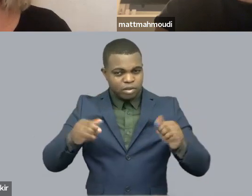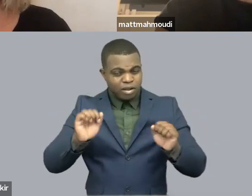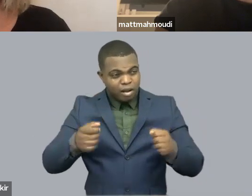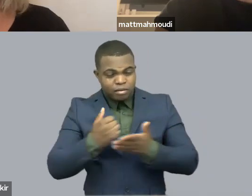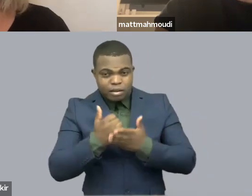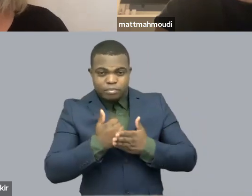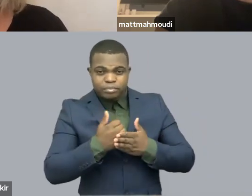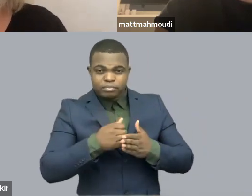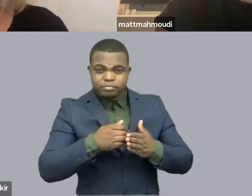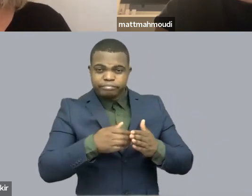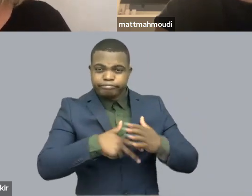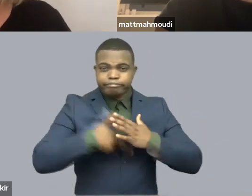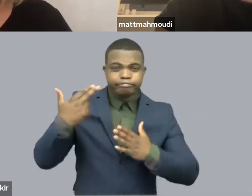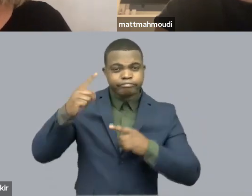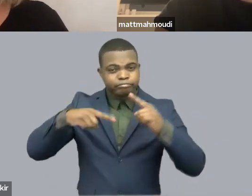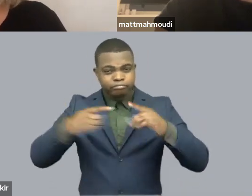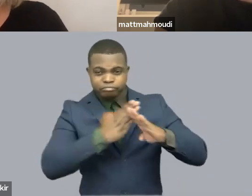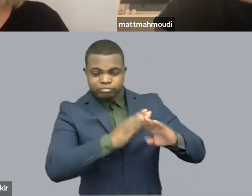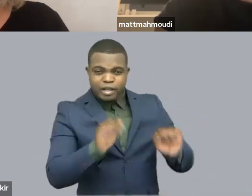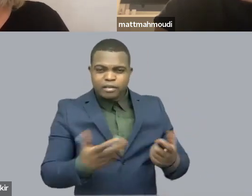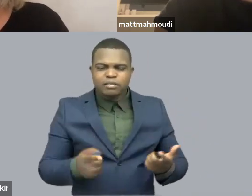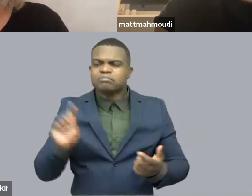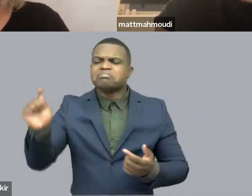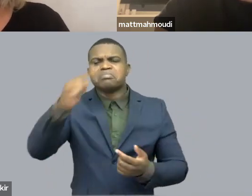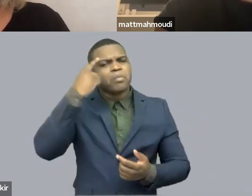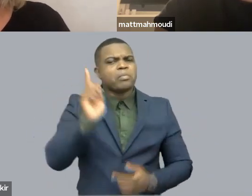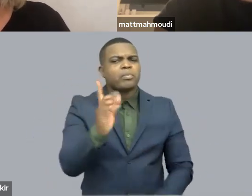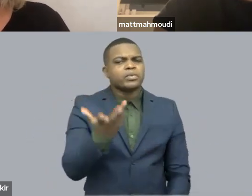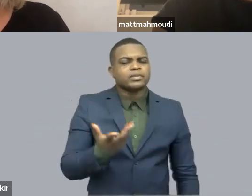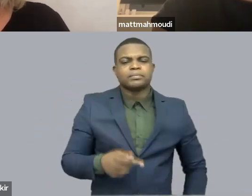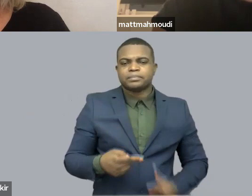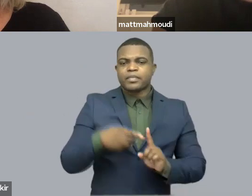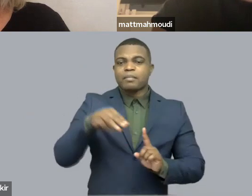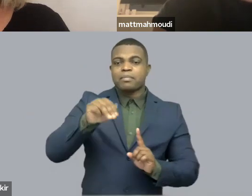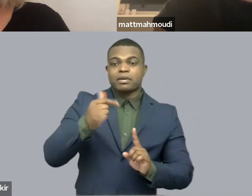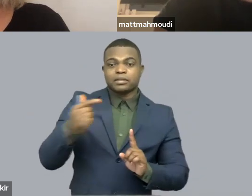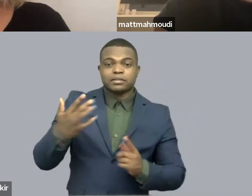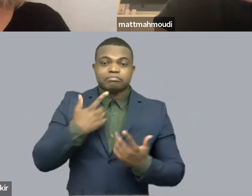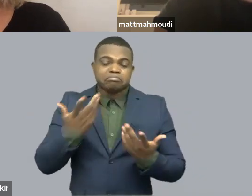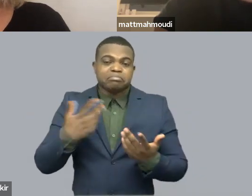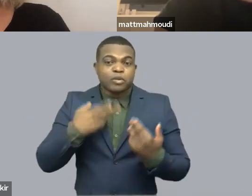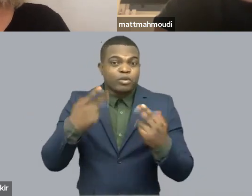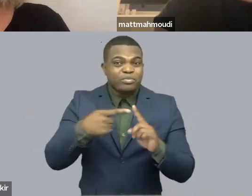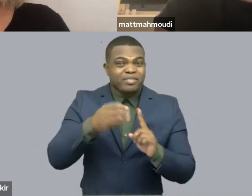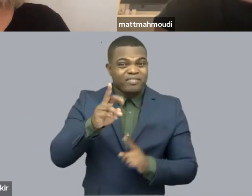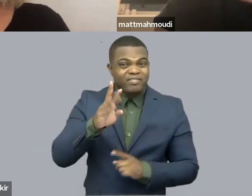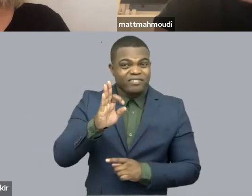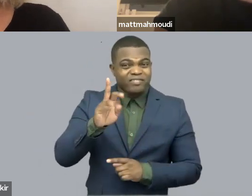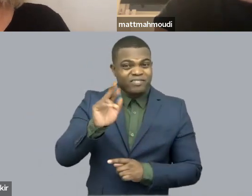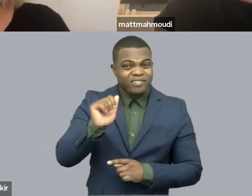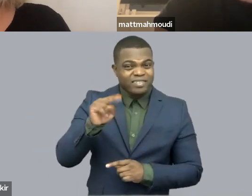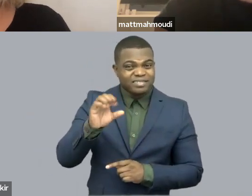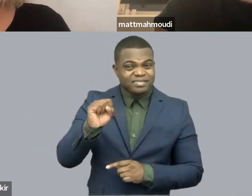stand, a call for a global ban on both is essentially the way forward. And I